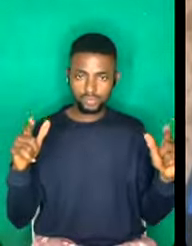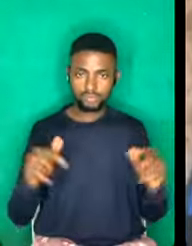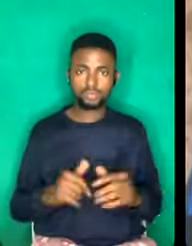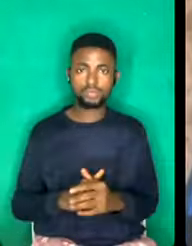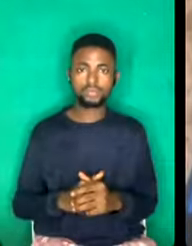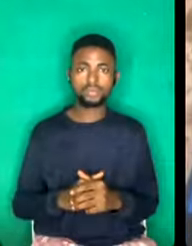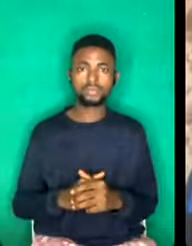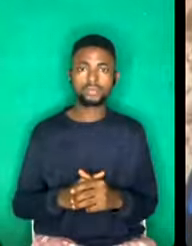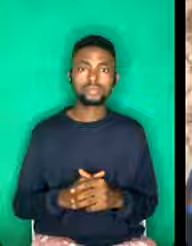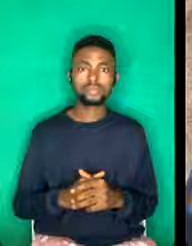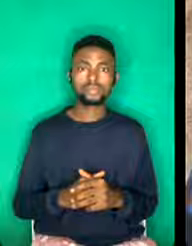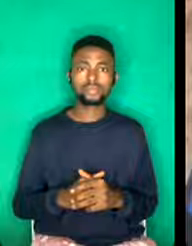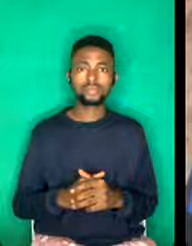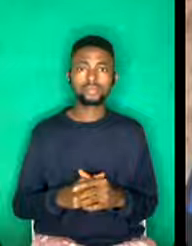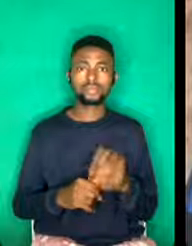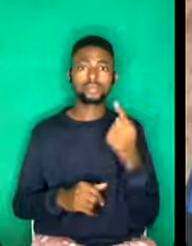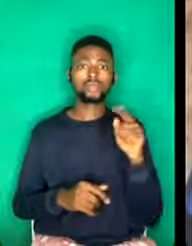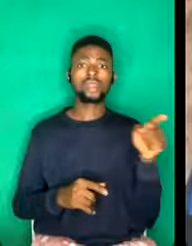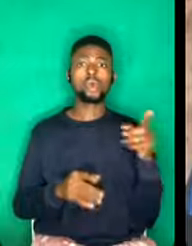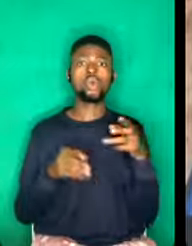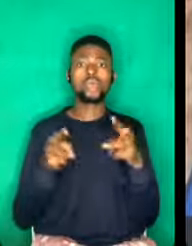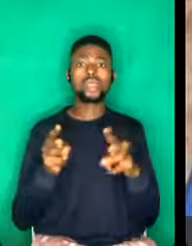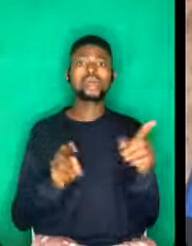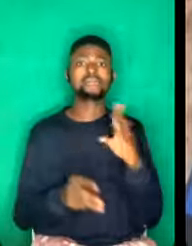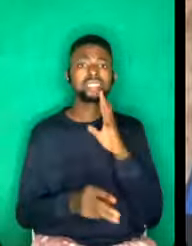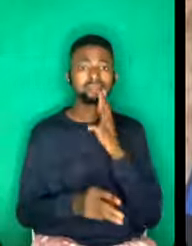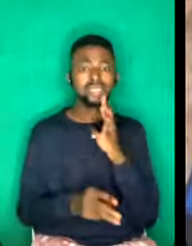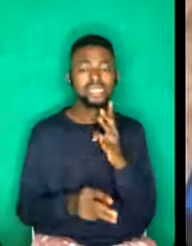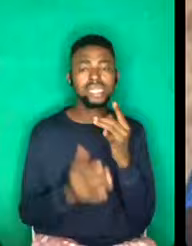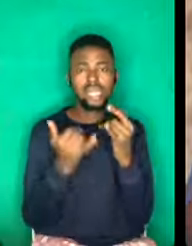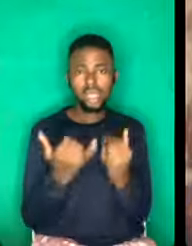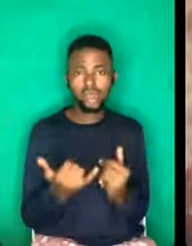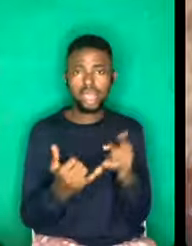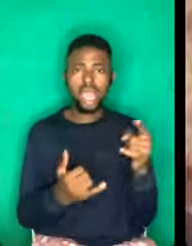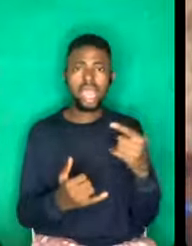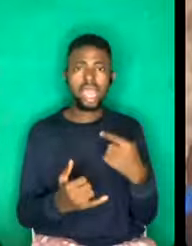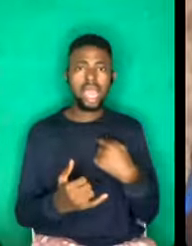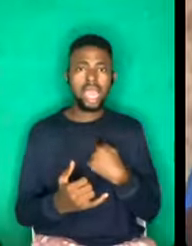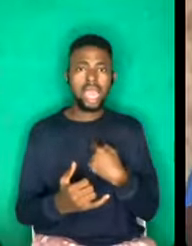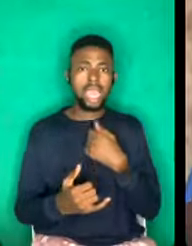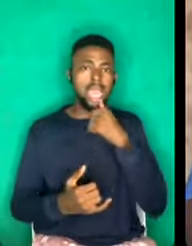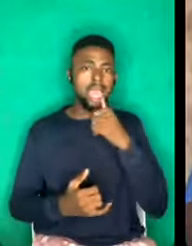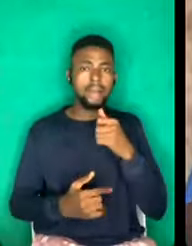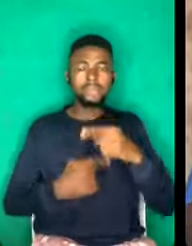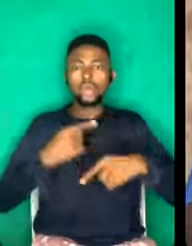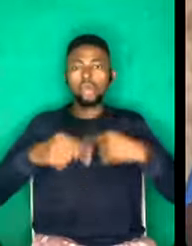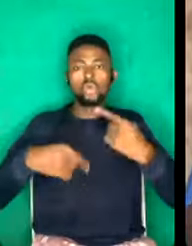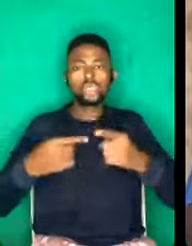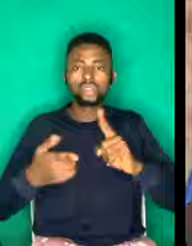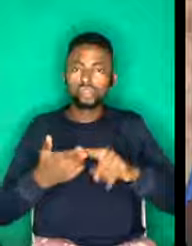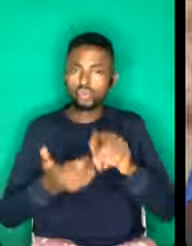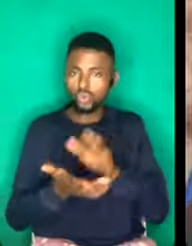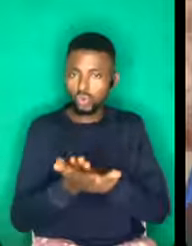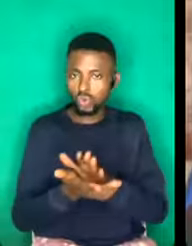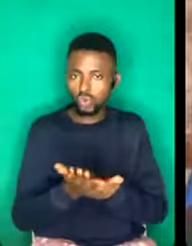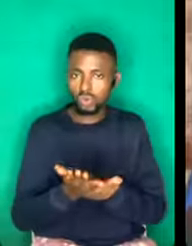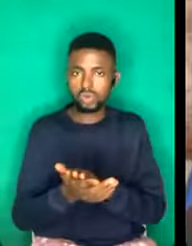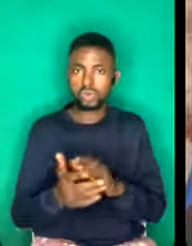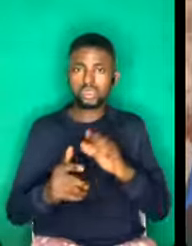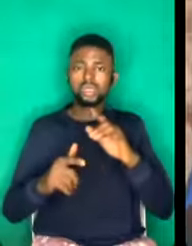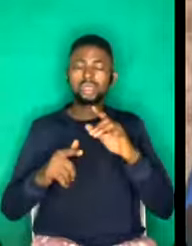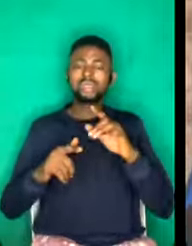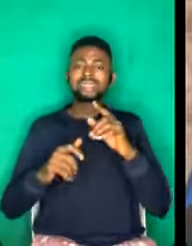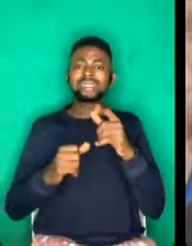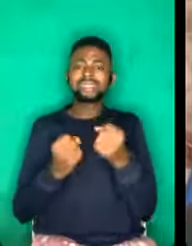If the way I'm speaking now, I am going to school. In sign language, there is a codification